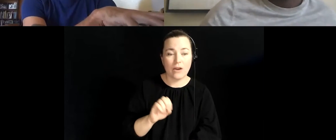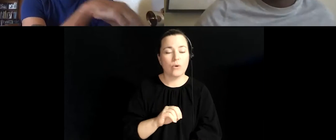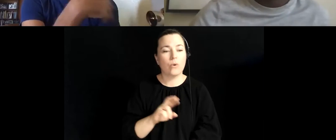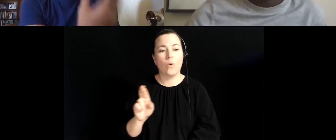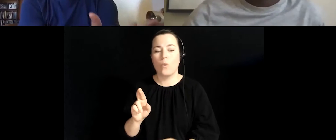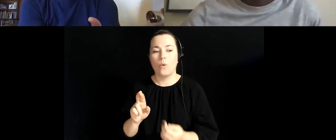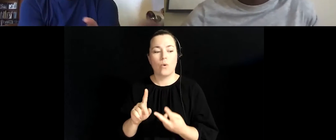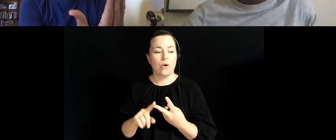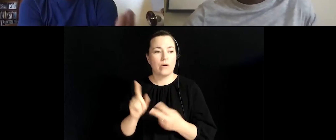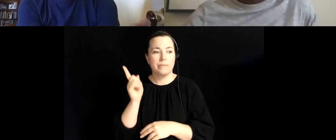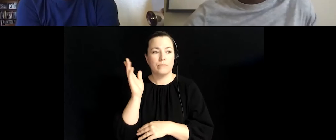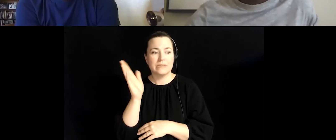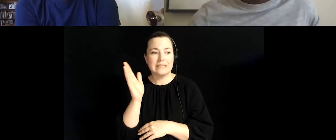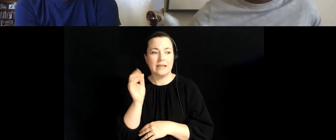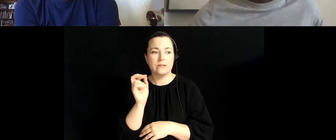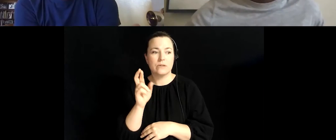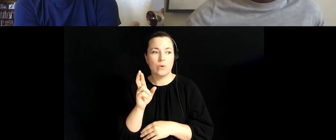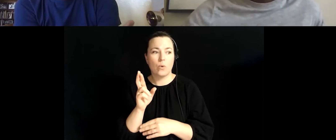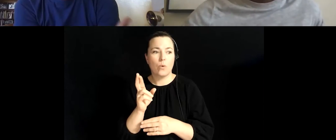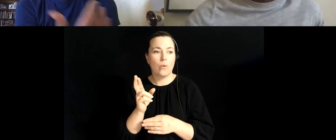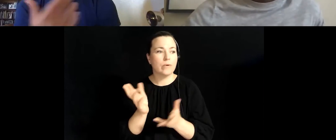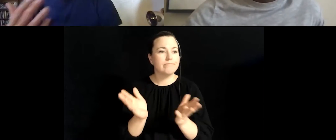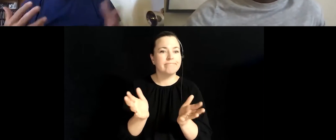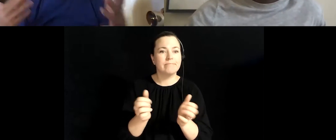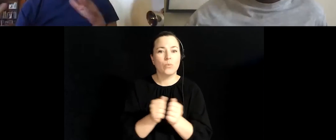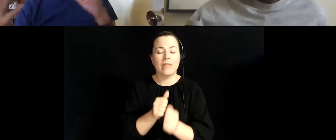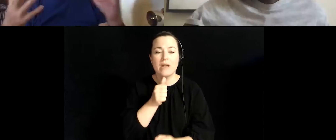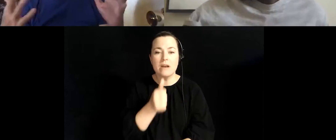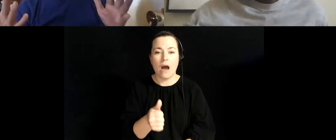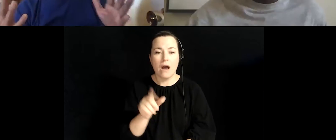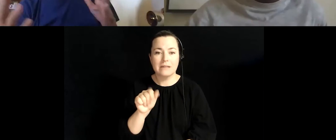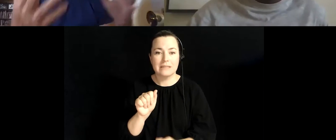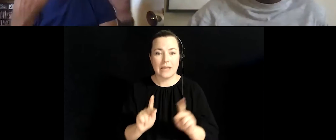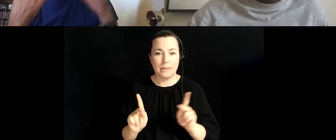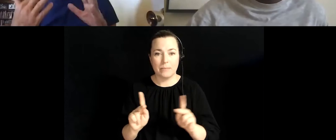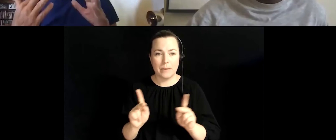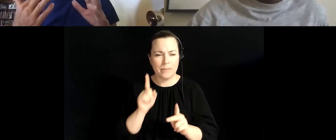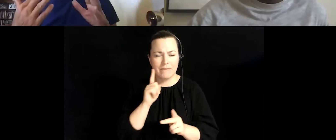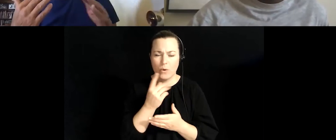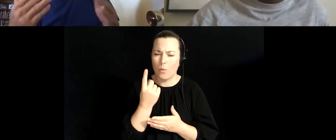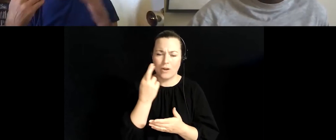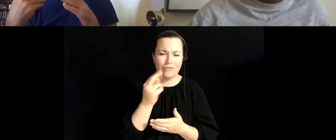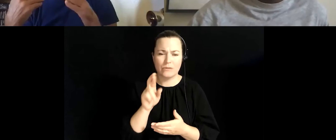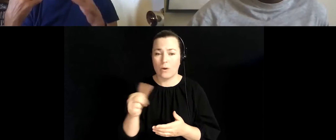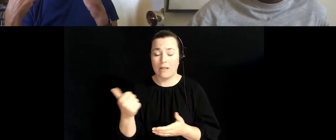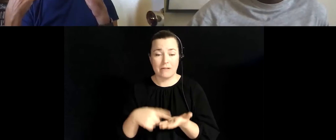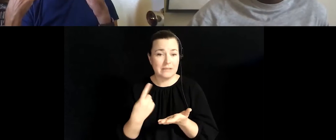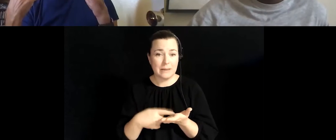presenting or speaking with non-disabled people who, I mean, for one reason or another, sometimes non-disabled